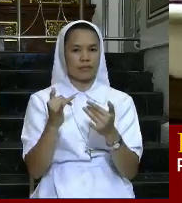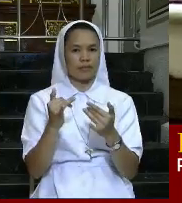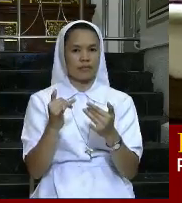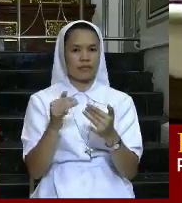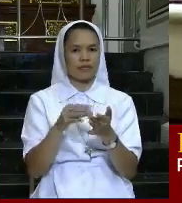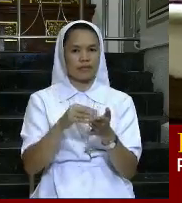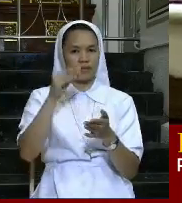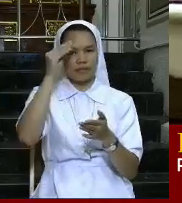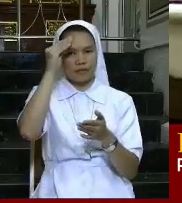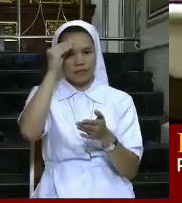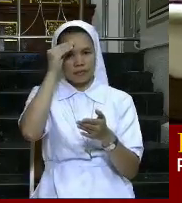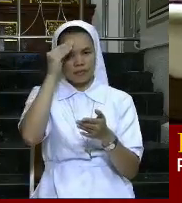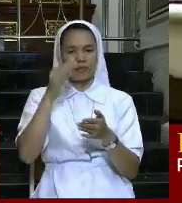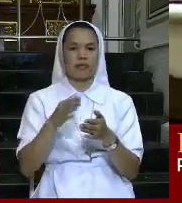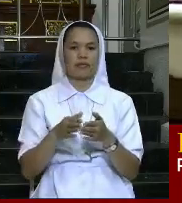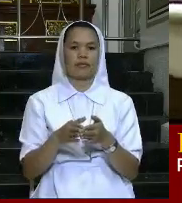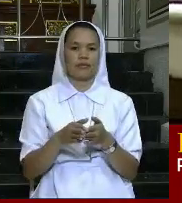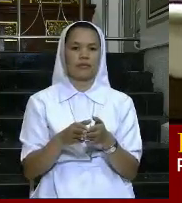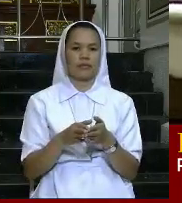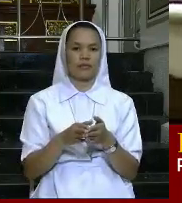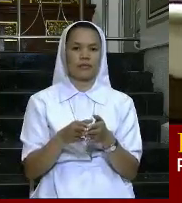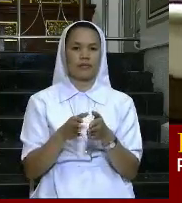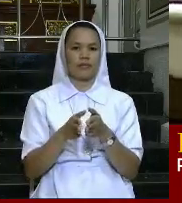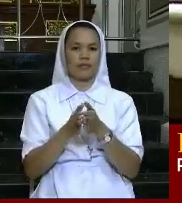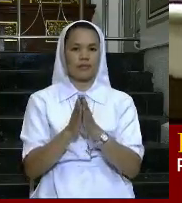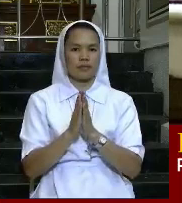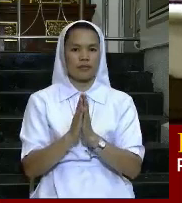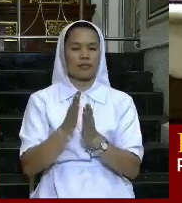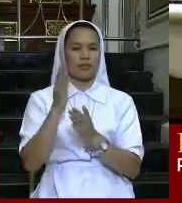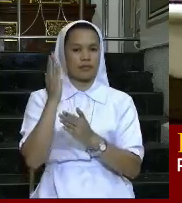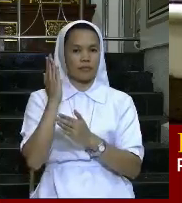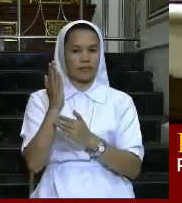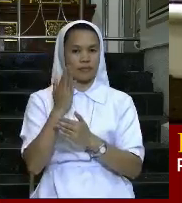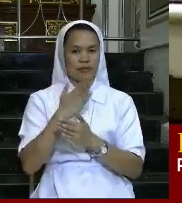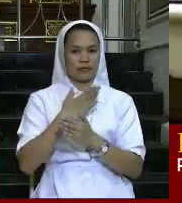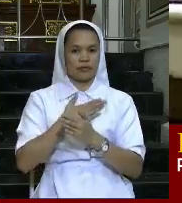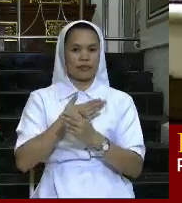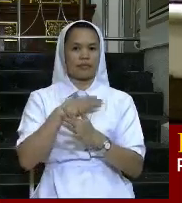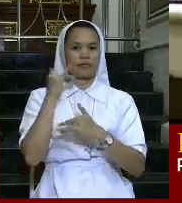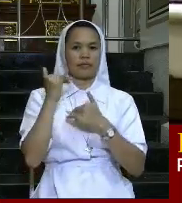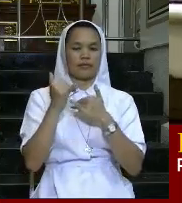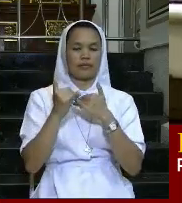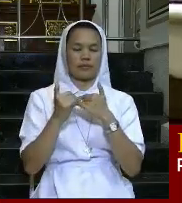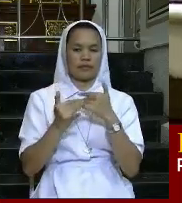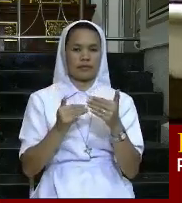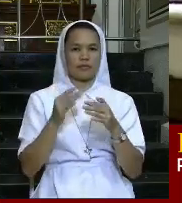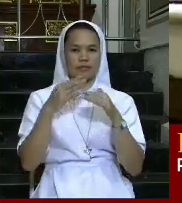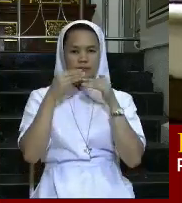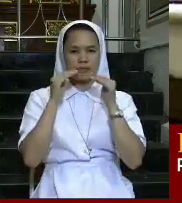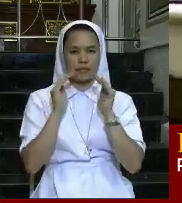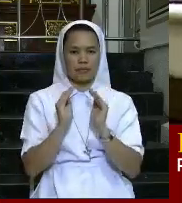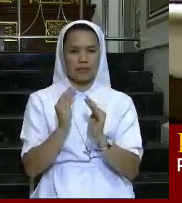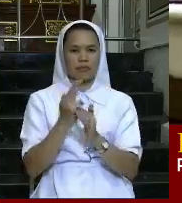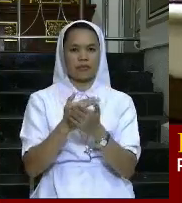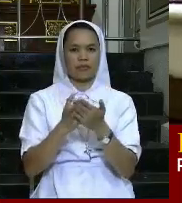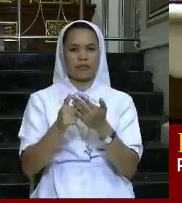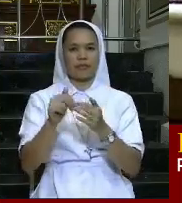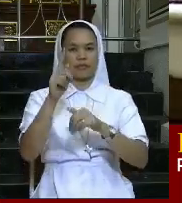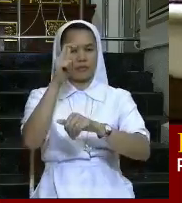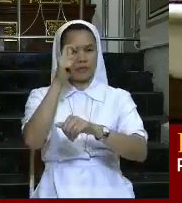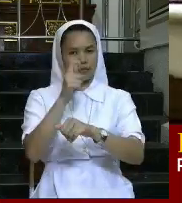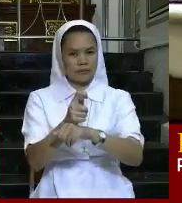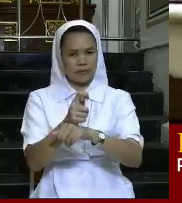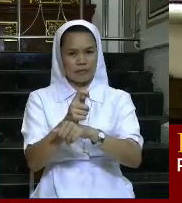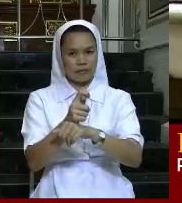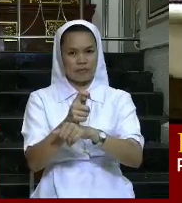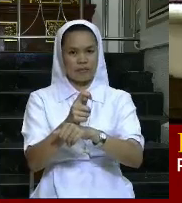above and read, in my anguish I called to the Lord, and from His holy temple